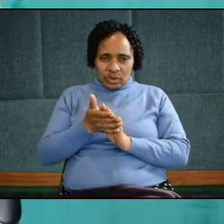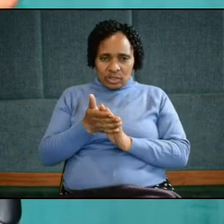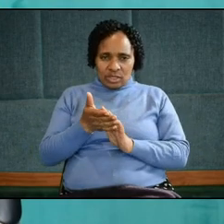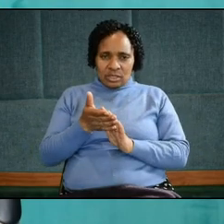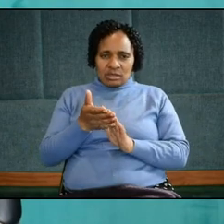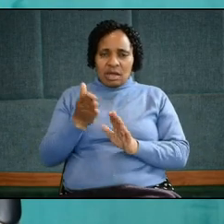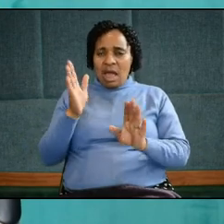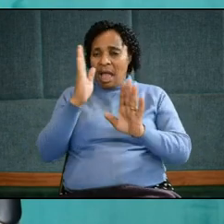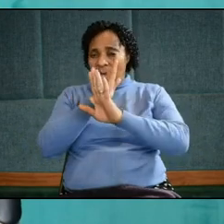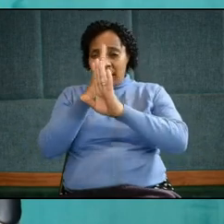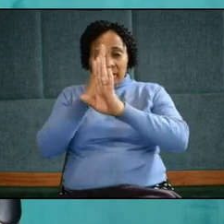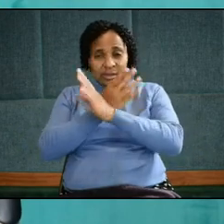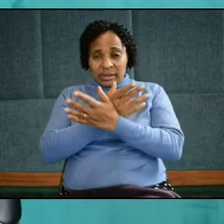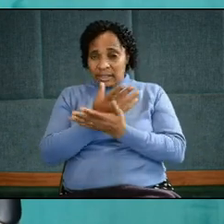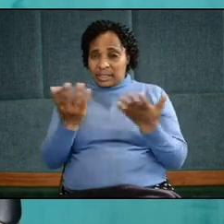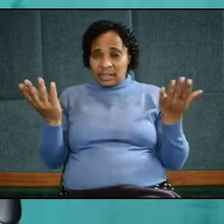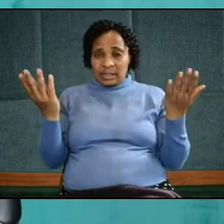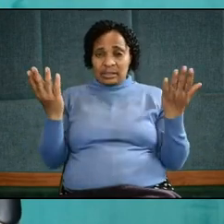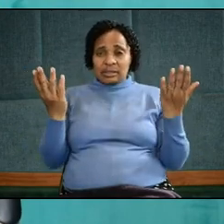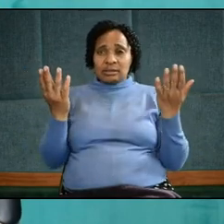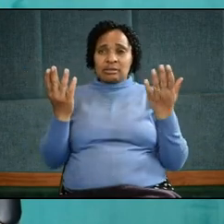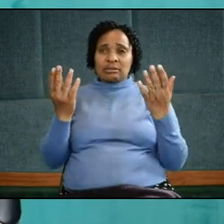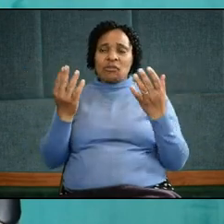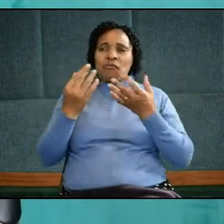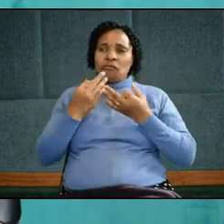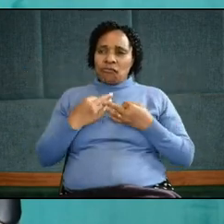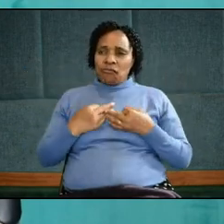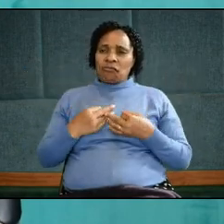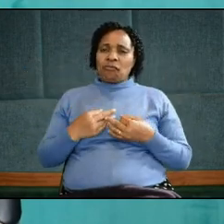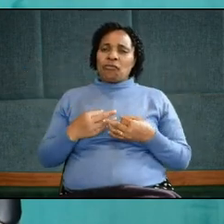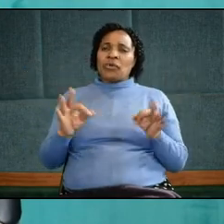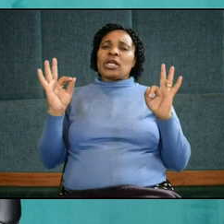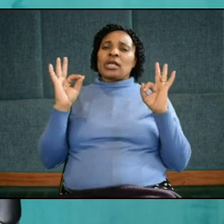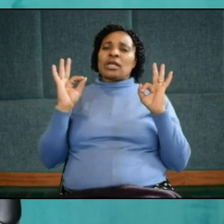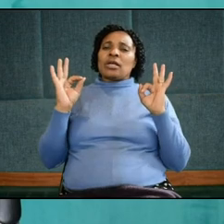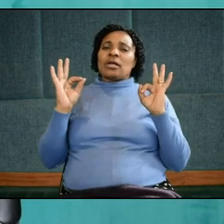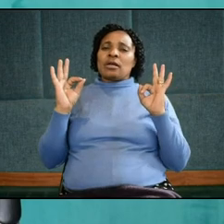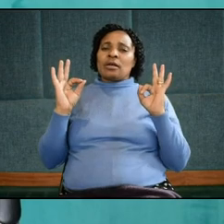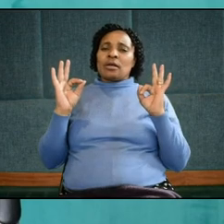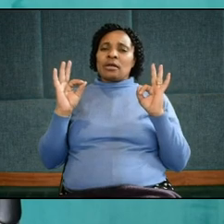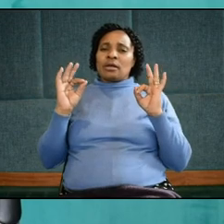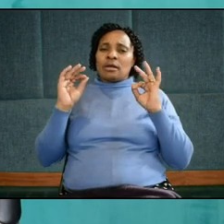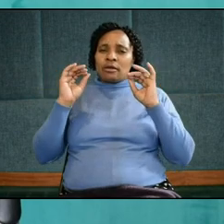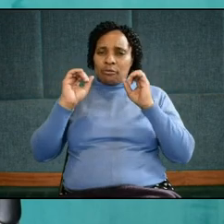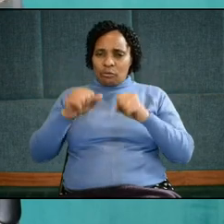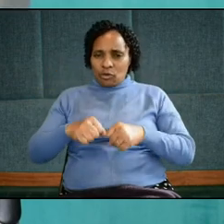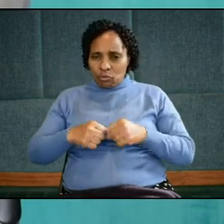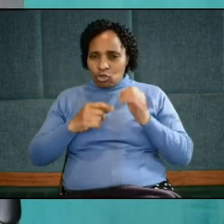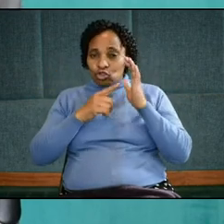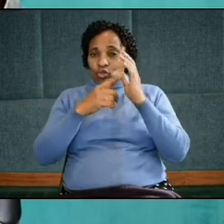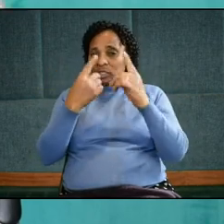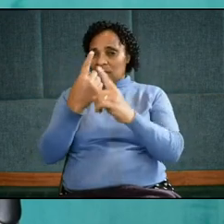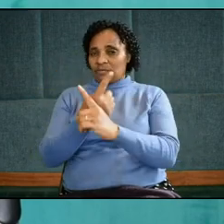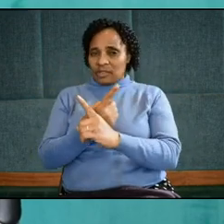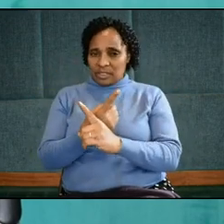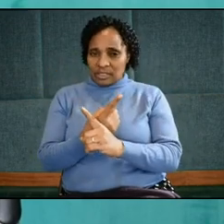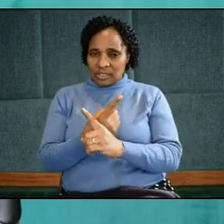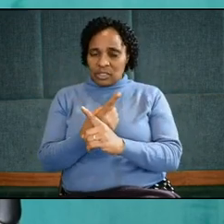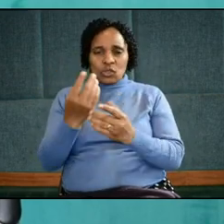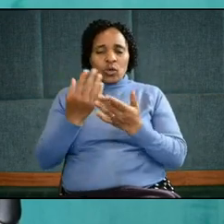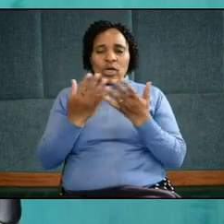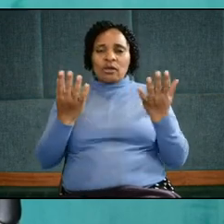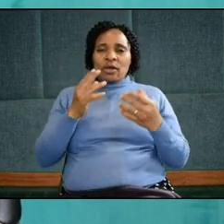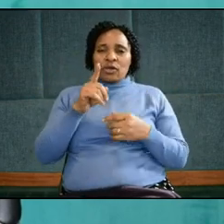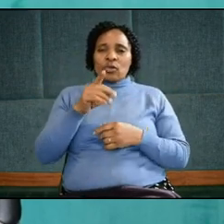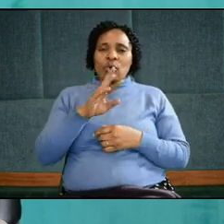without hiding anything, just expressing it fully, you'll be able to really show God to your friends, really emulate God wherever you